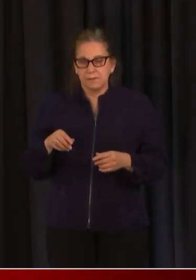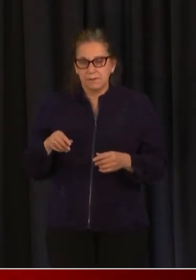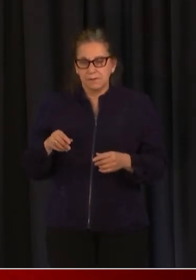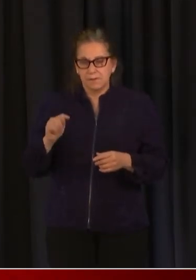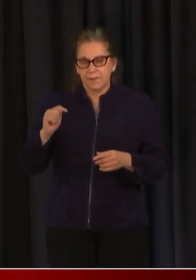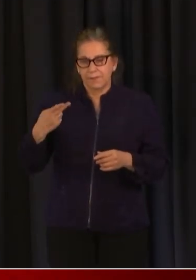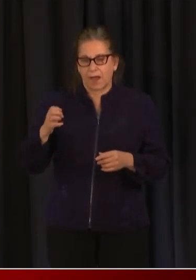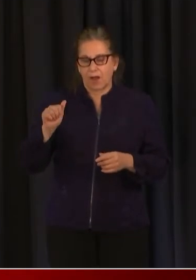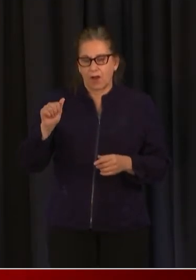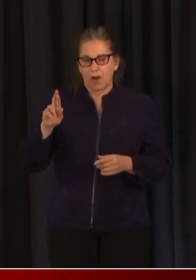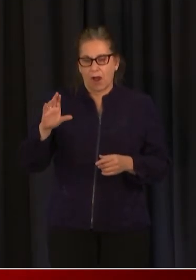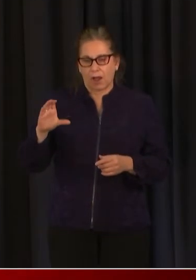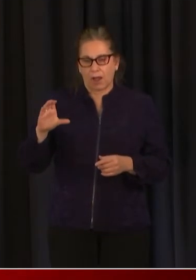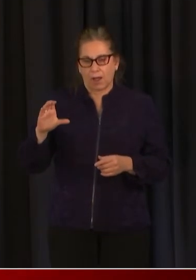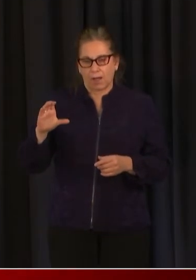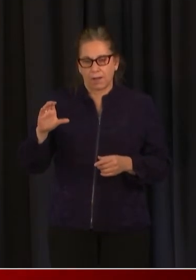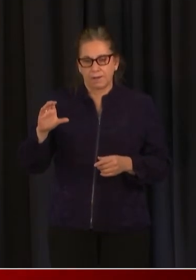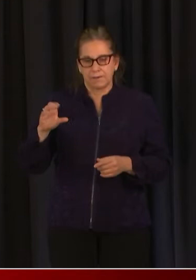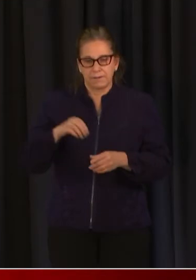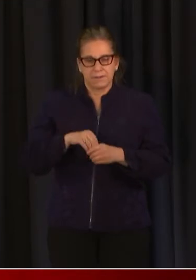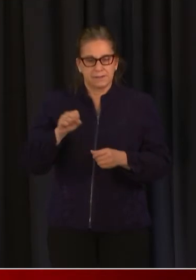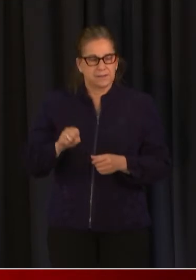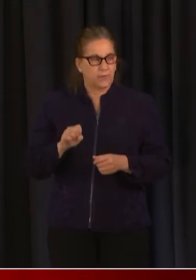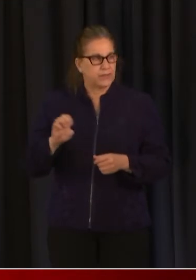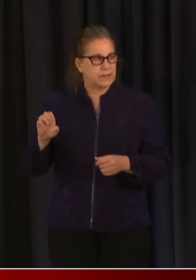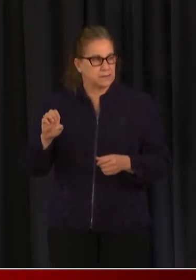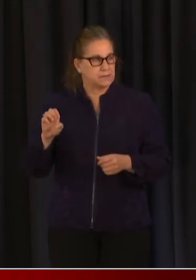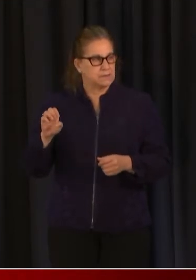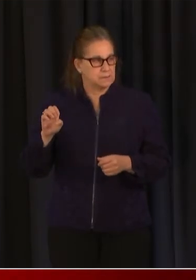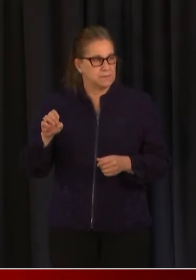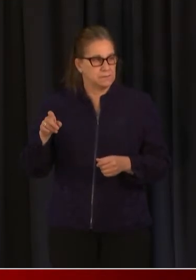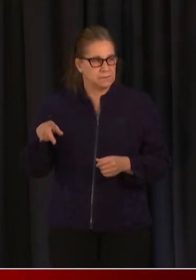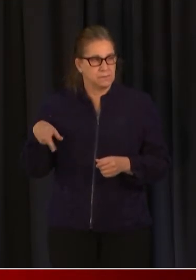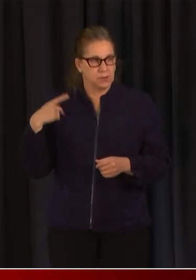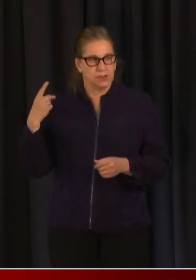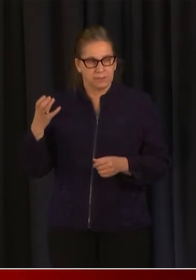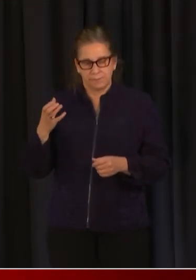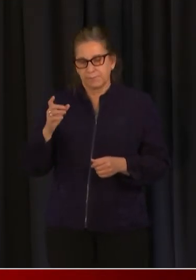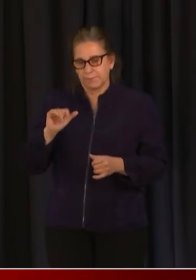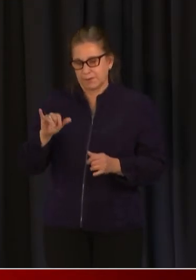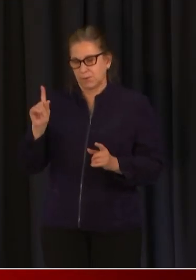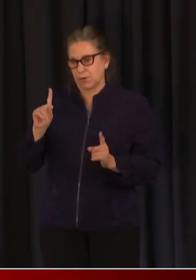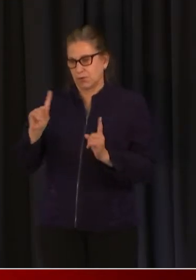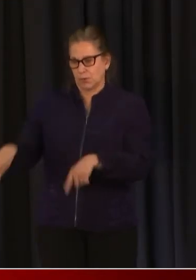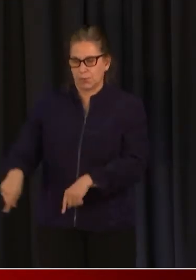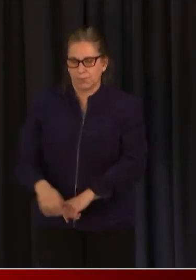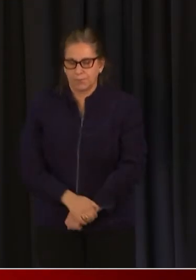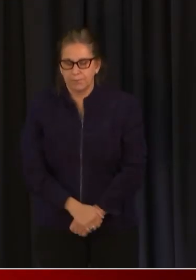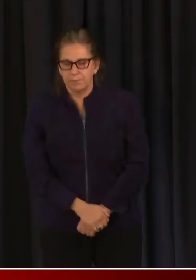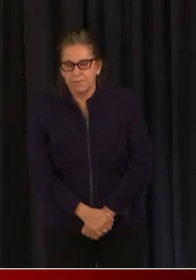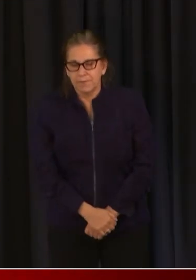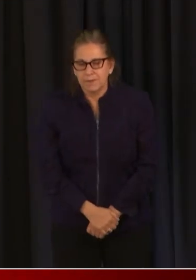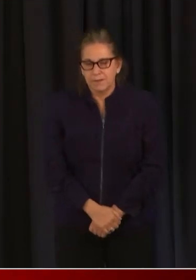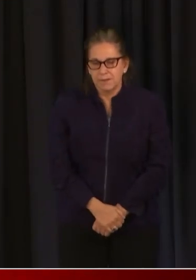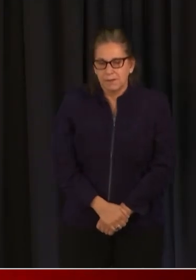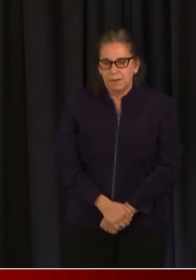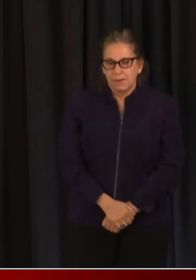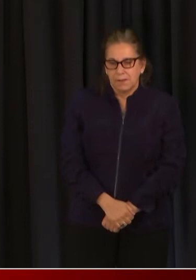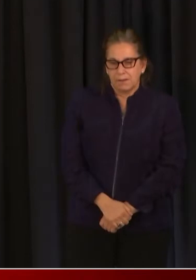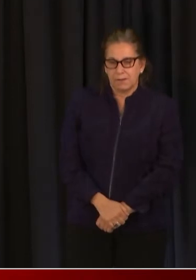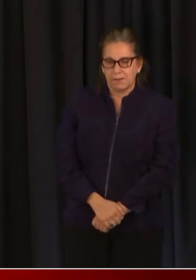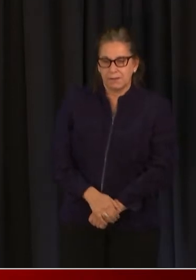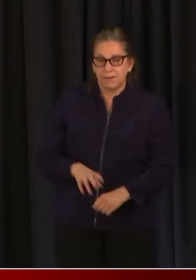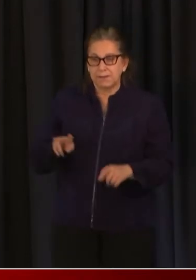point, because we don't want to forget about these 16 and 17-year-olds. And we want families